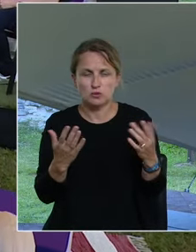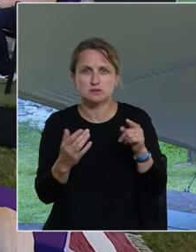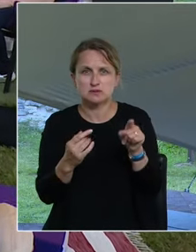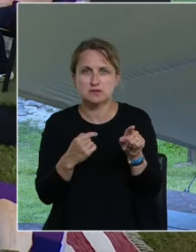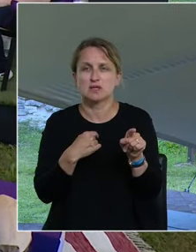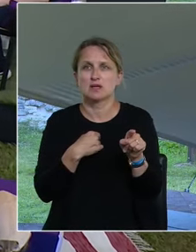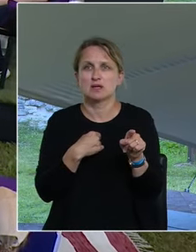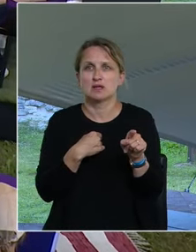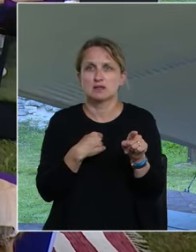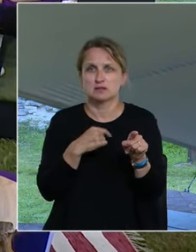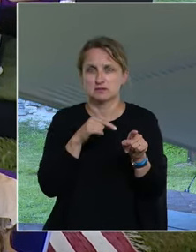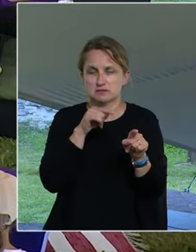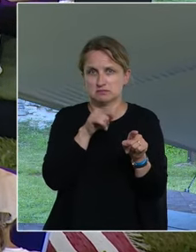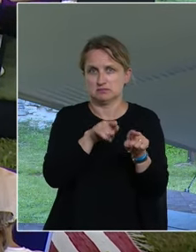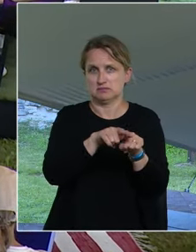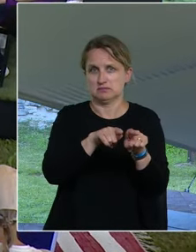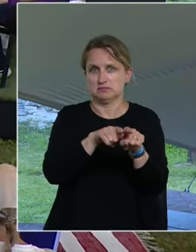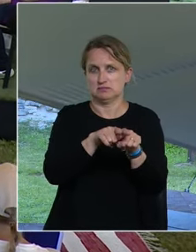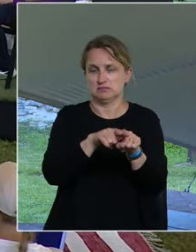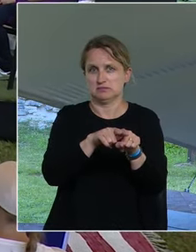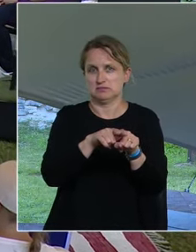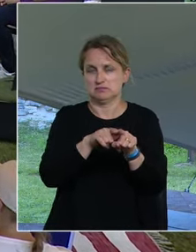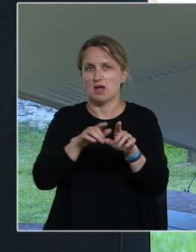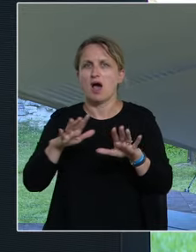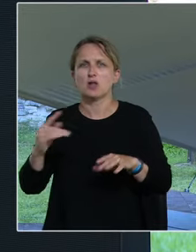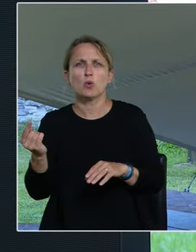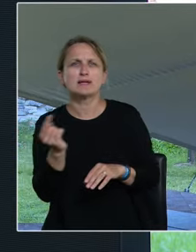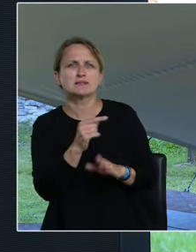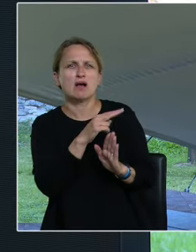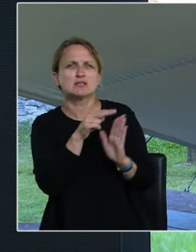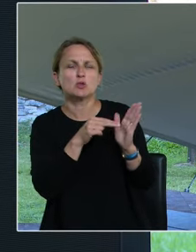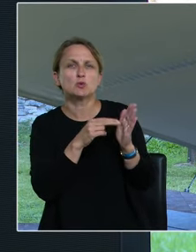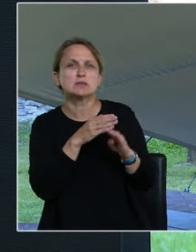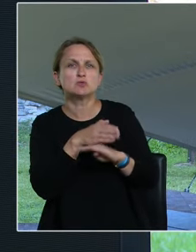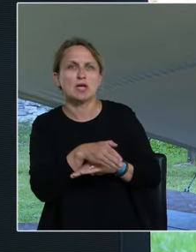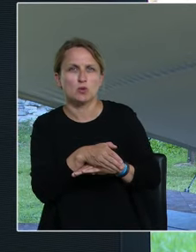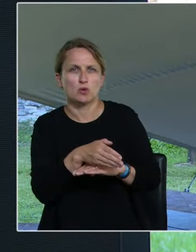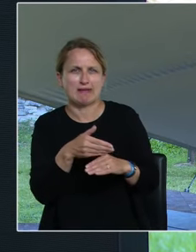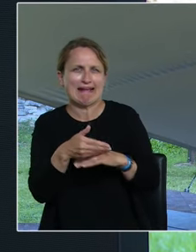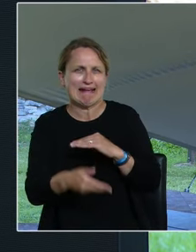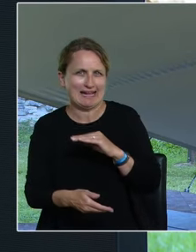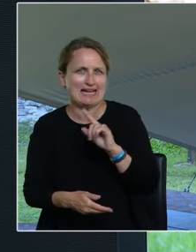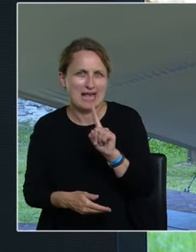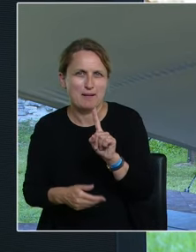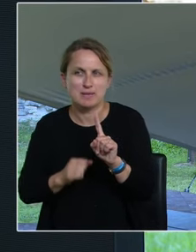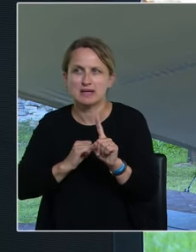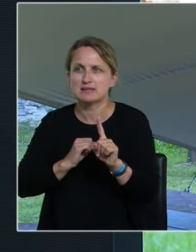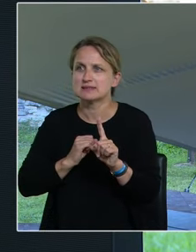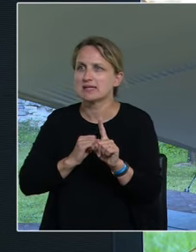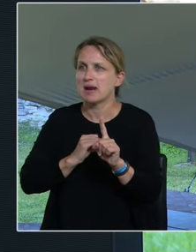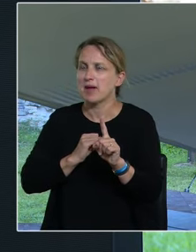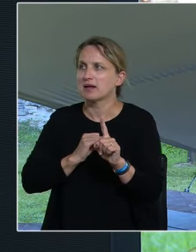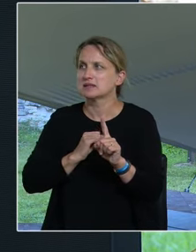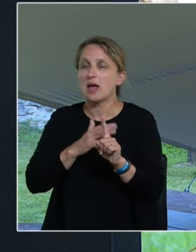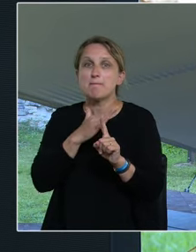going to come with these types of social. I'm going to come back to this this question a little bit later, because much of that space is for us to define,